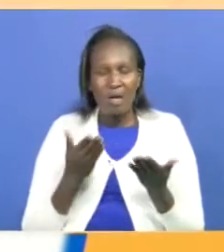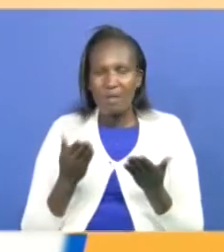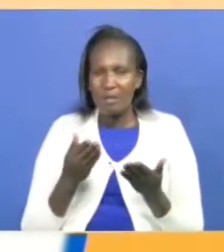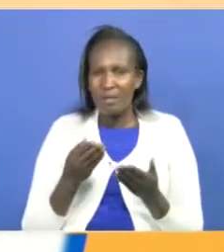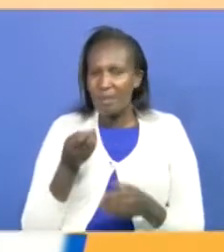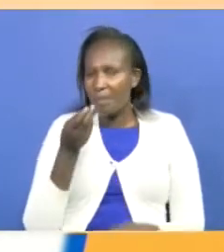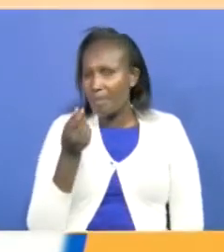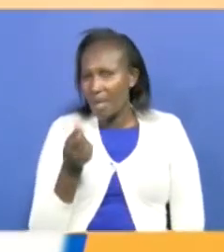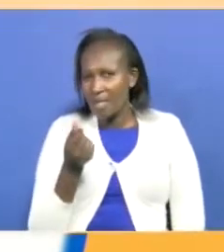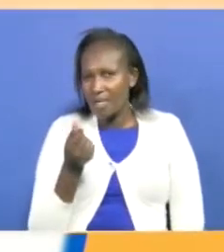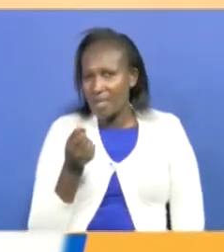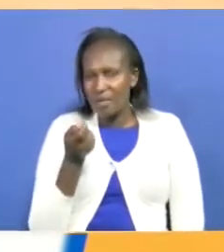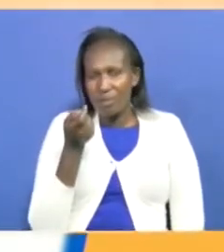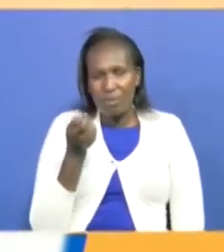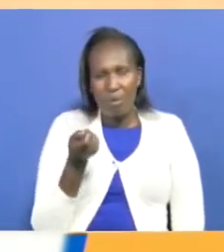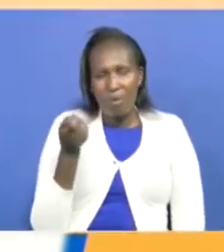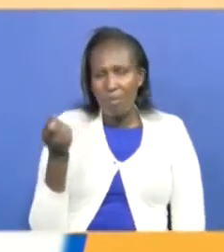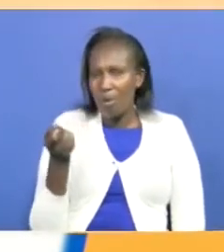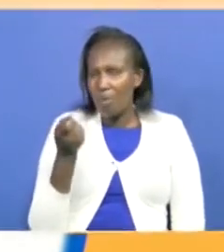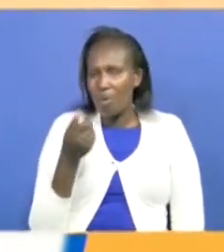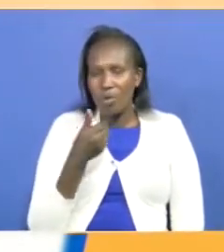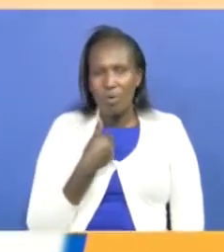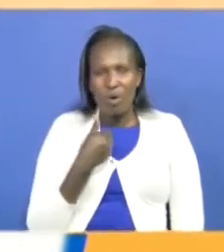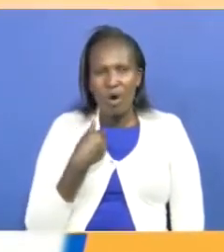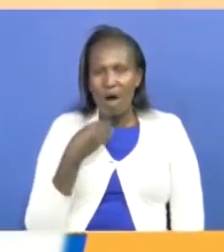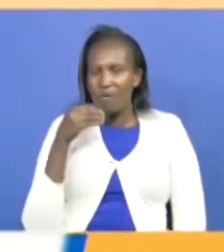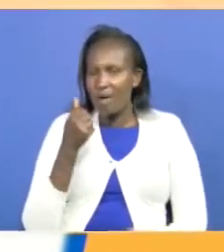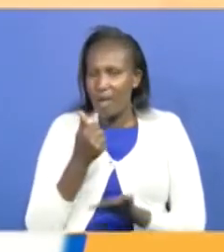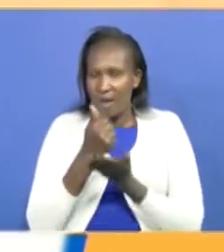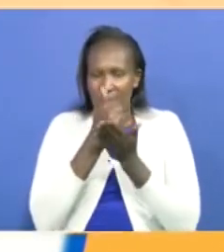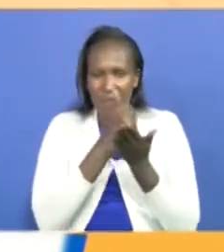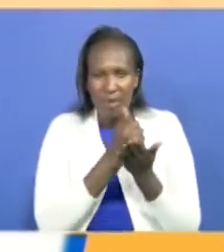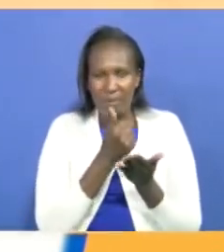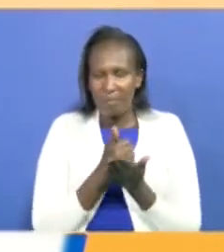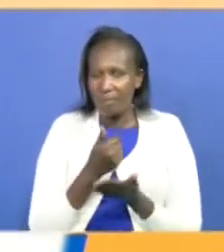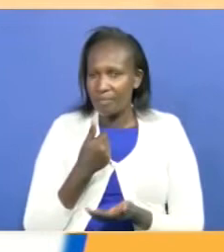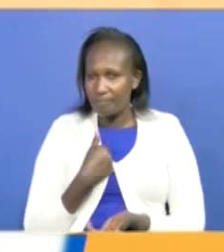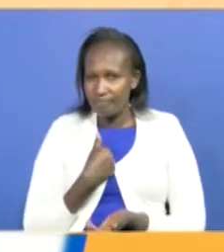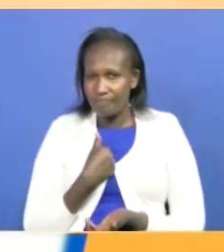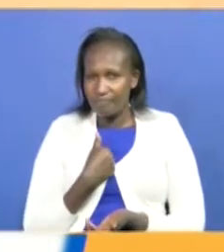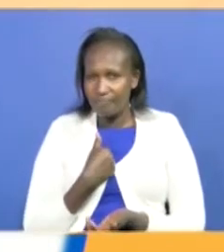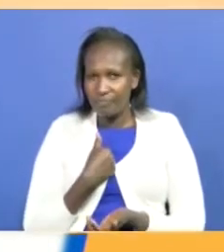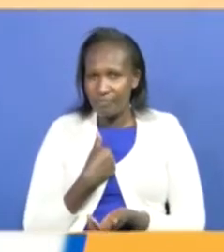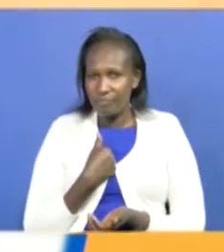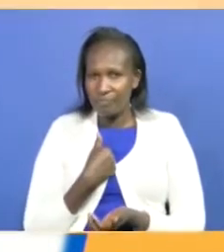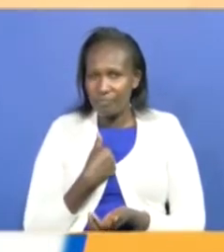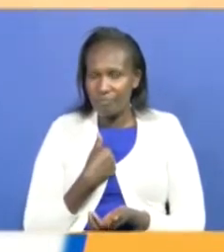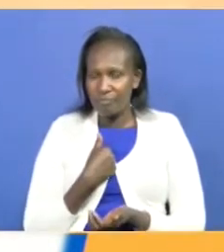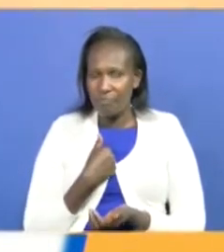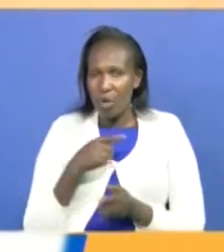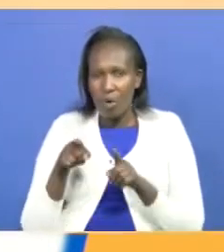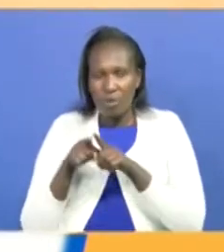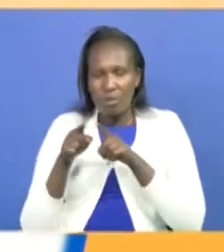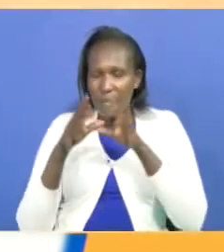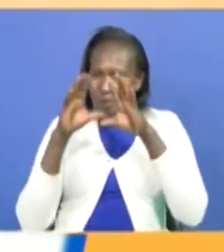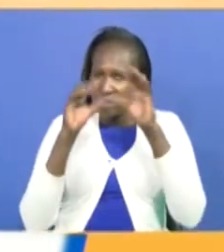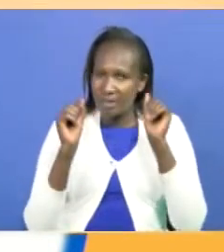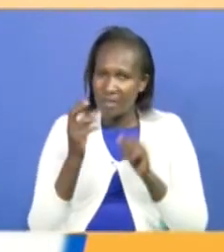you contribute, nothing is small. Your 100 bob can make me walk again. If the president is watching right